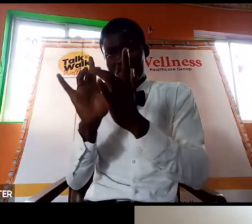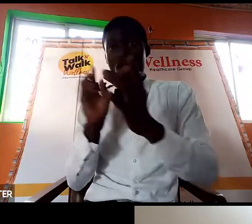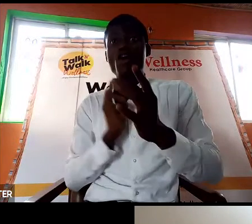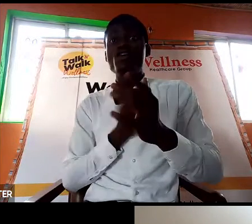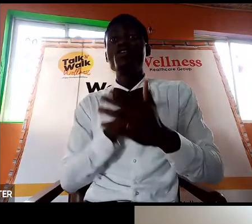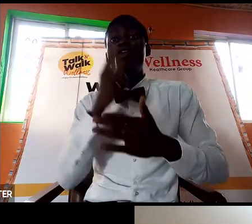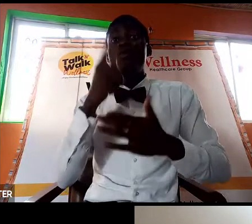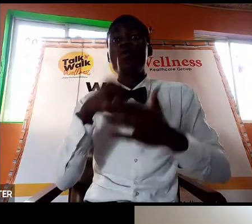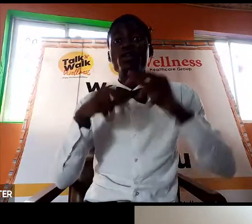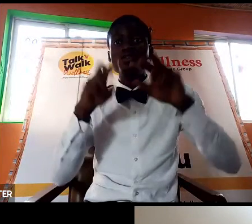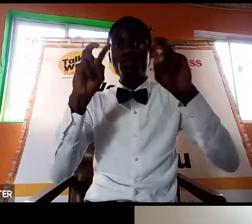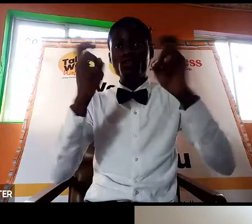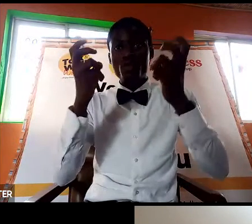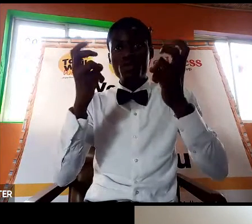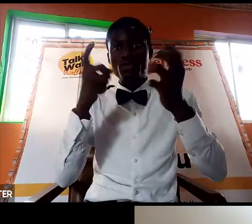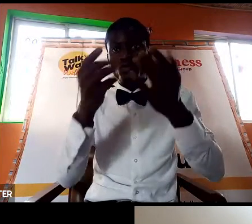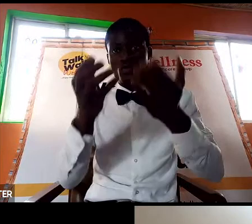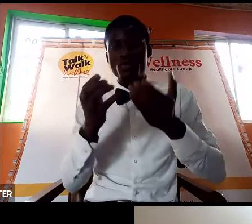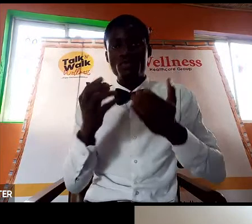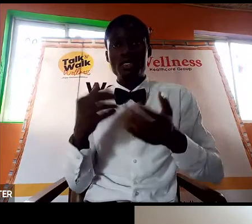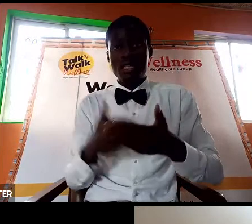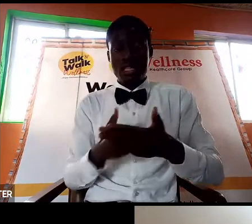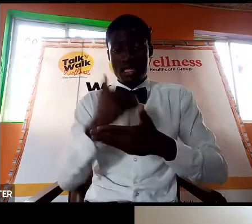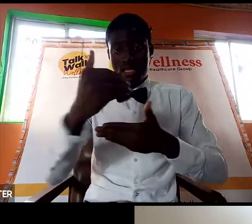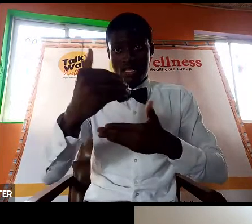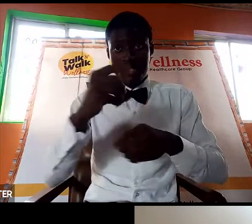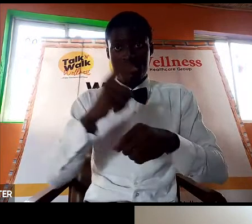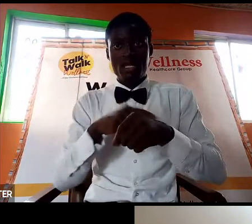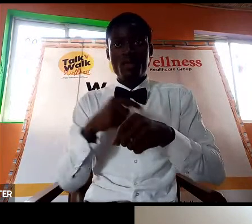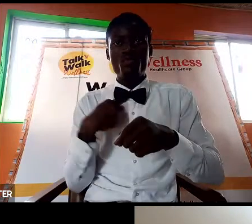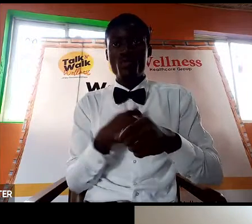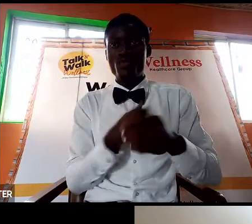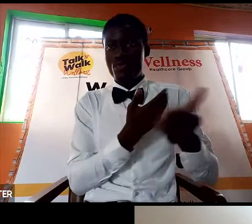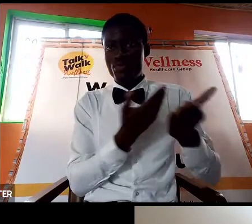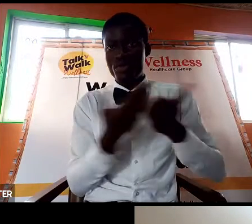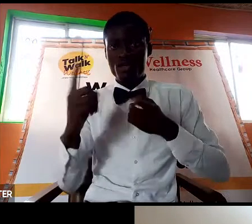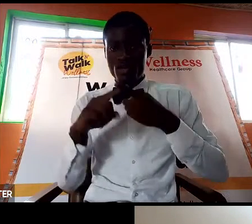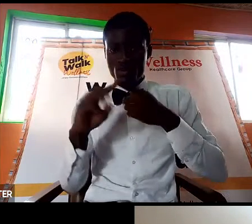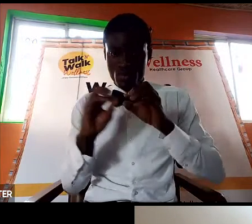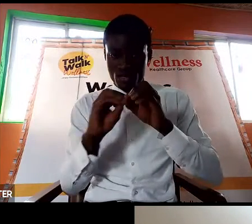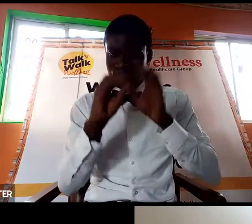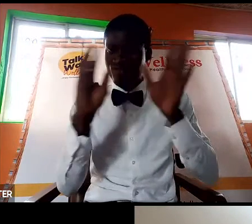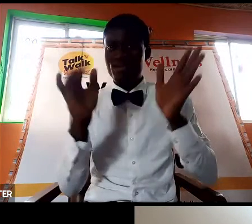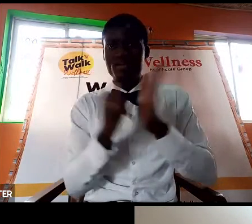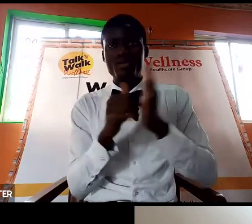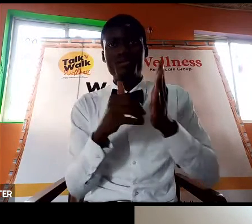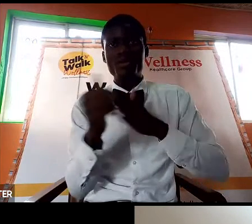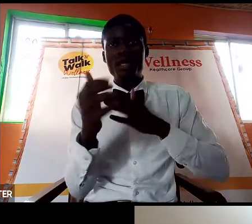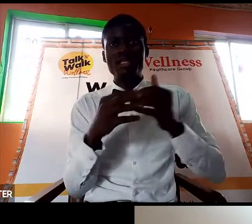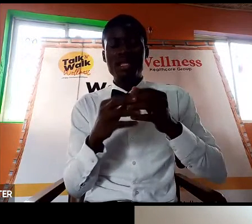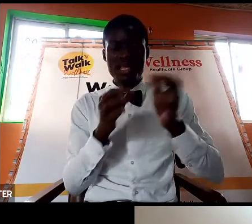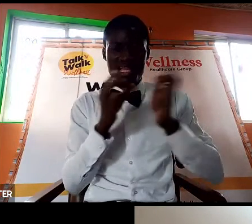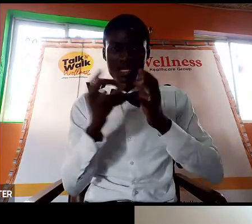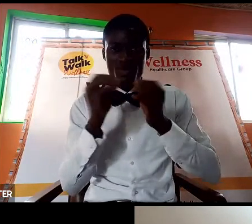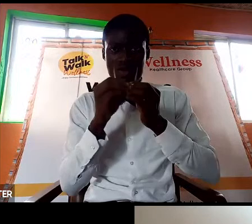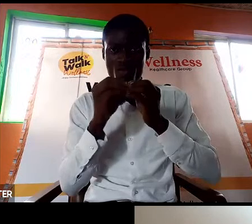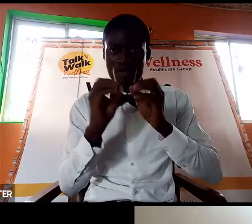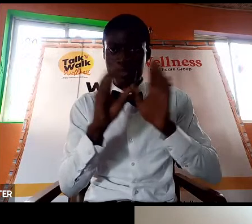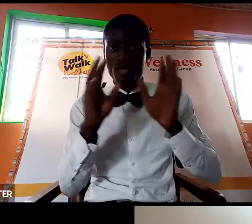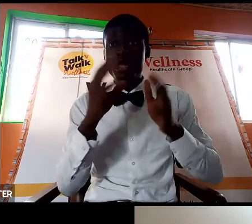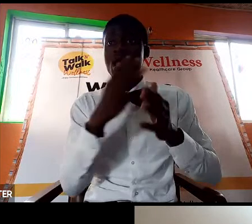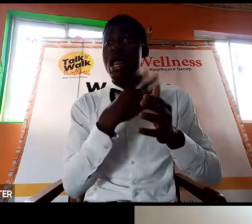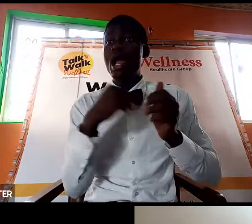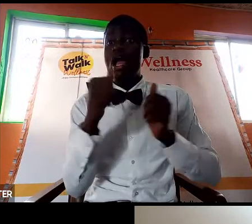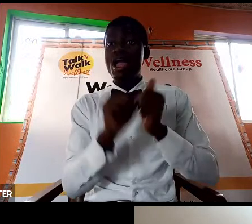in experts to clarify such matters, shed light upon them, and everybody gains. At the end of the day, everybody gains.